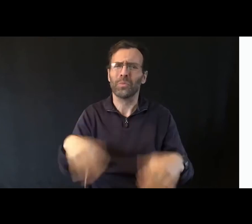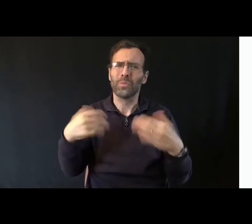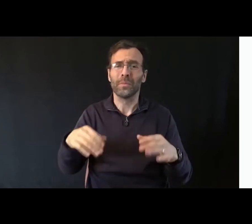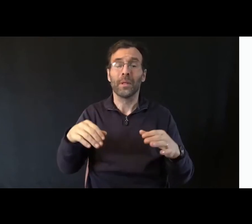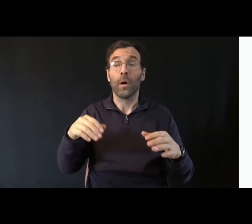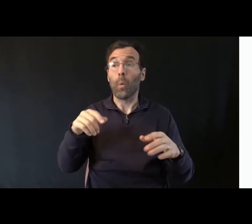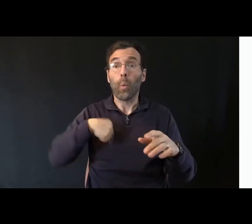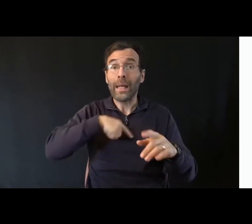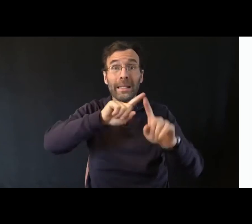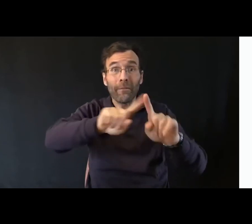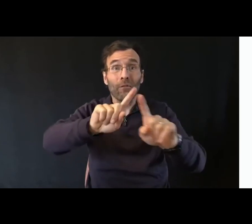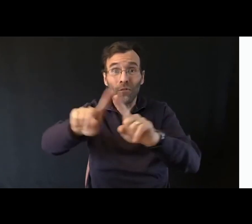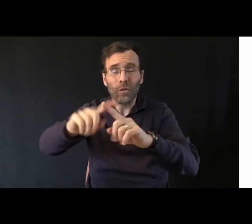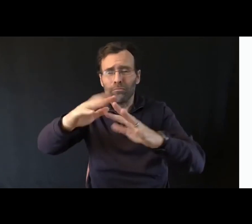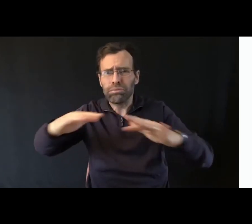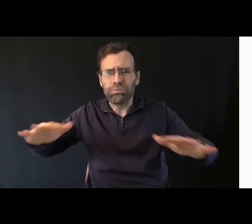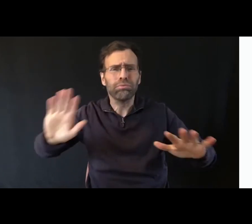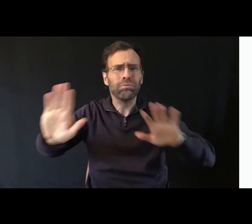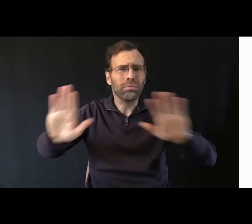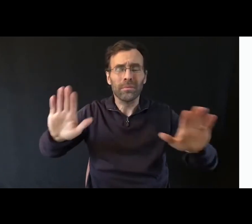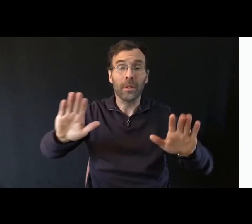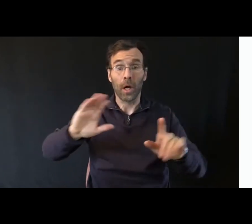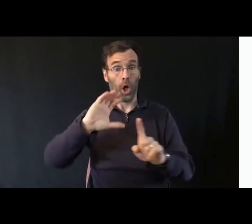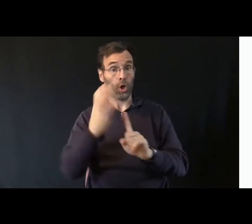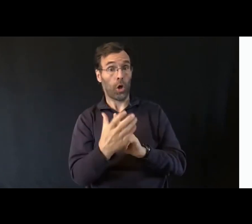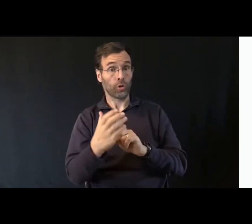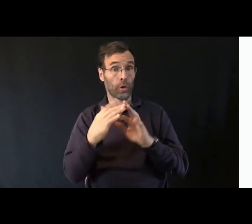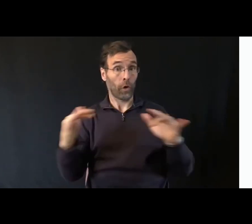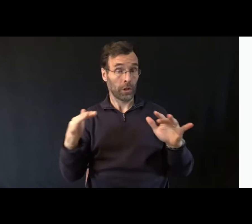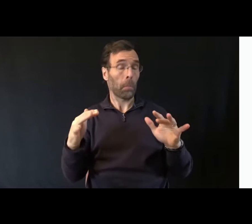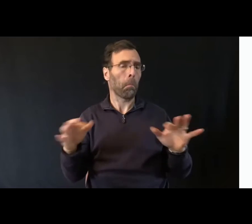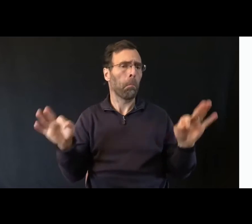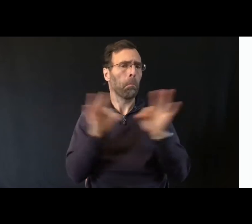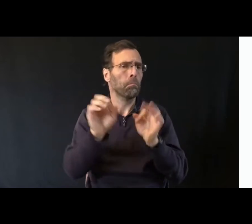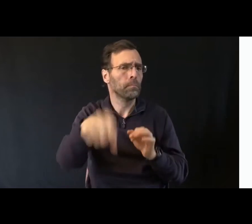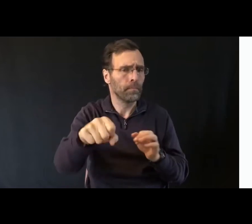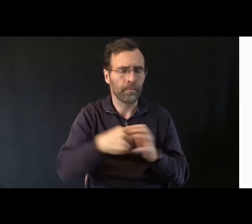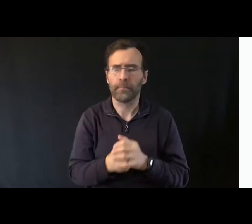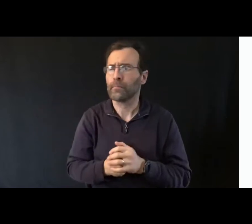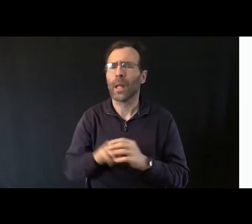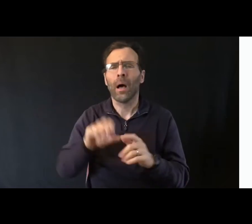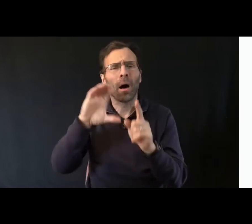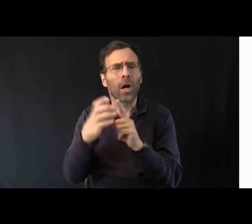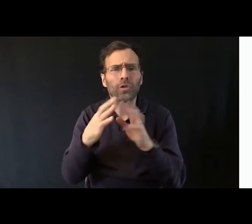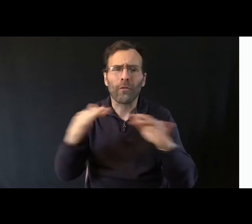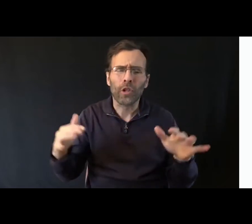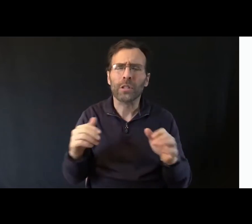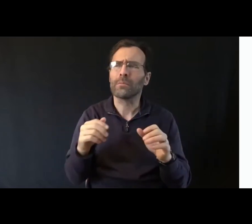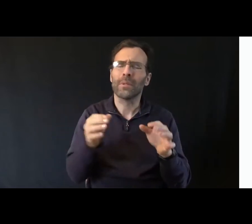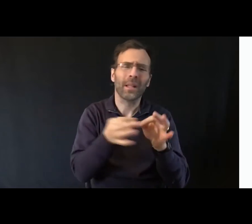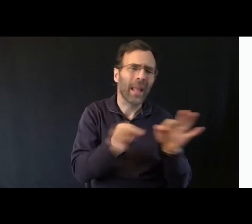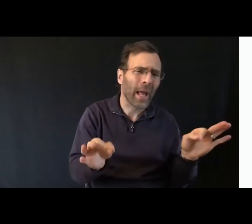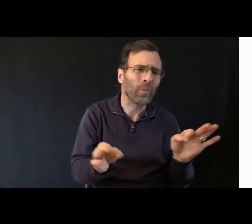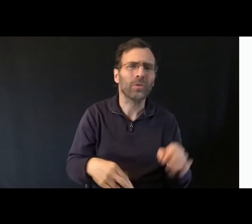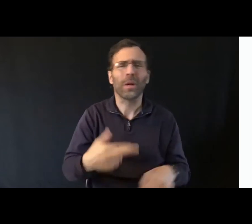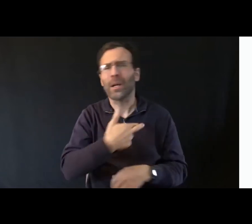from one another. Of course, cultural diversity is a primary factor. Cultural diversity may include language,